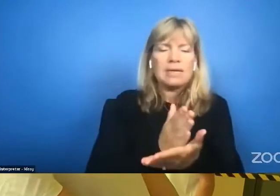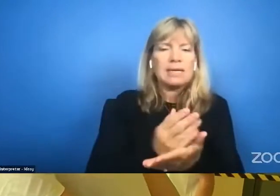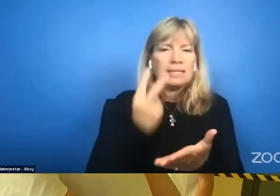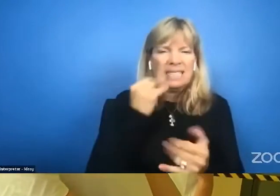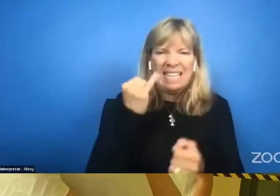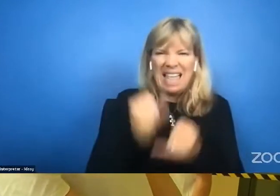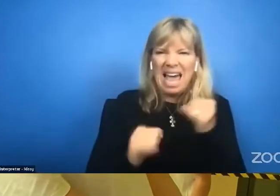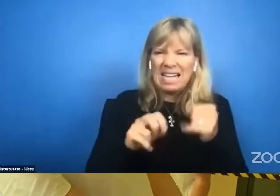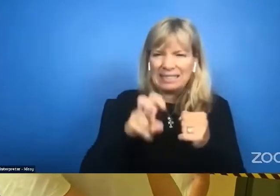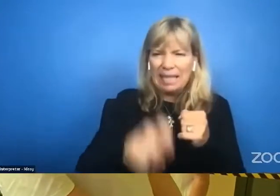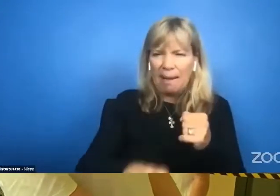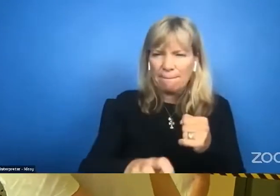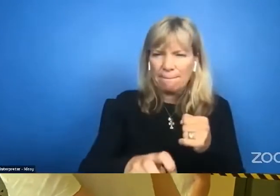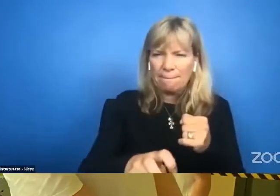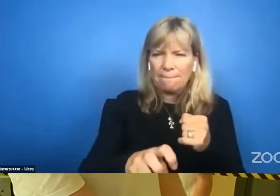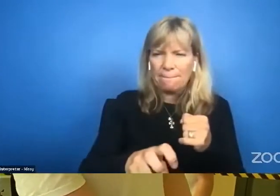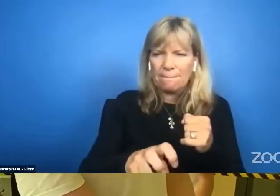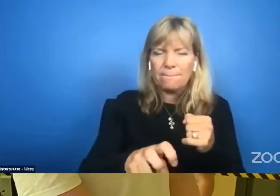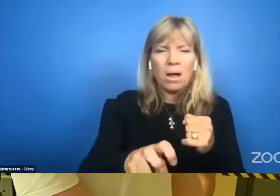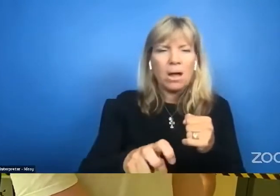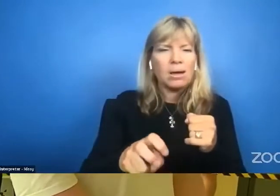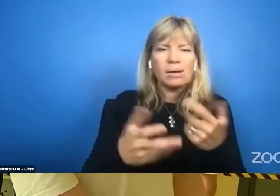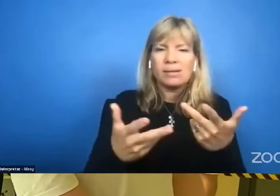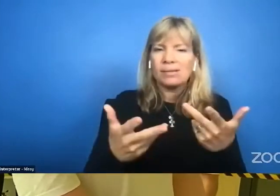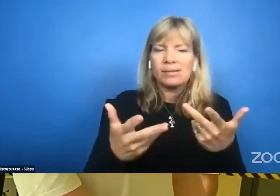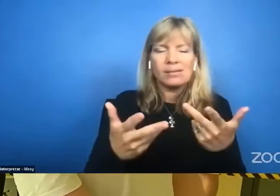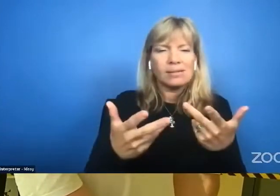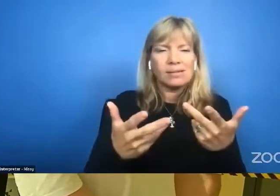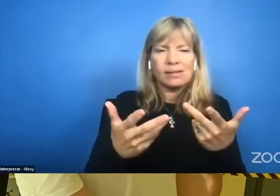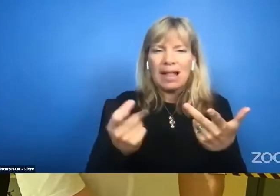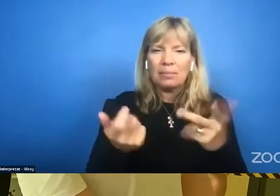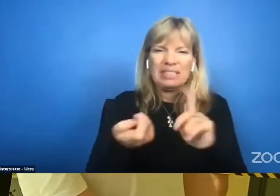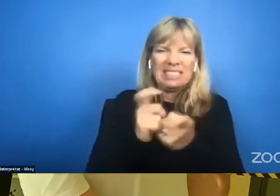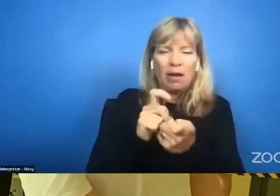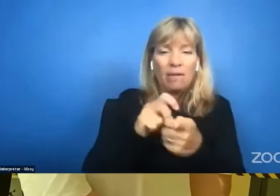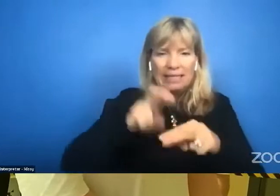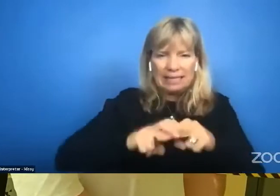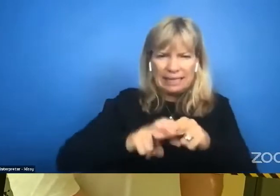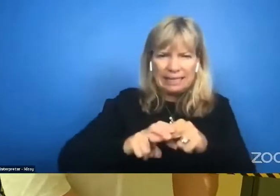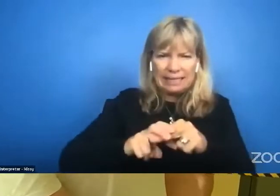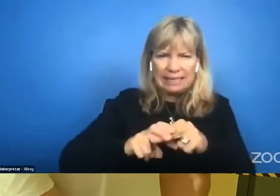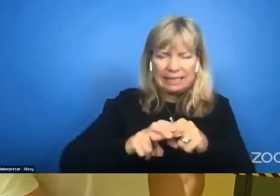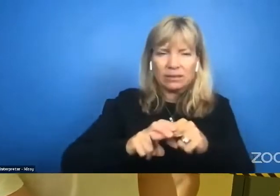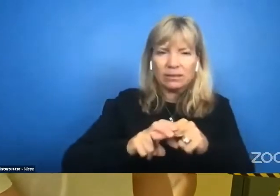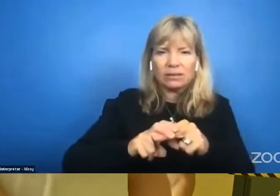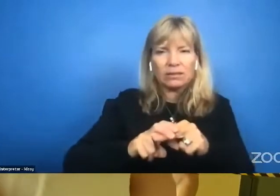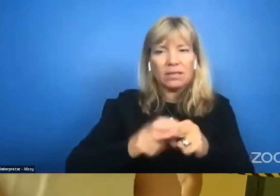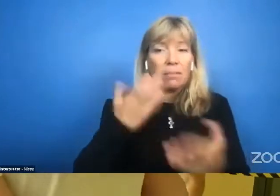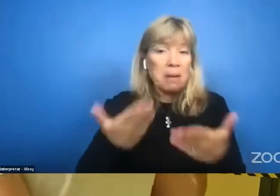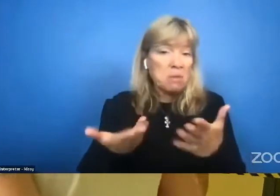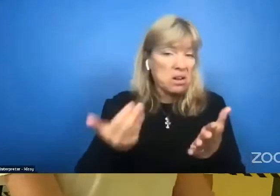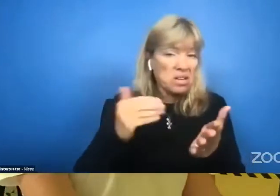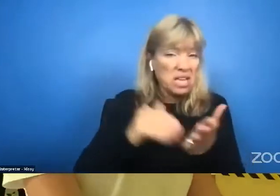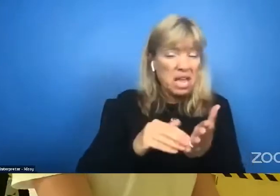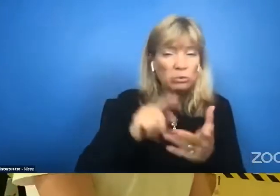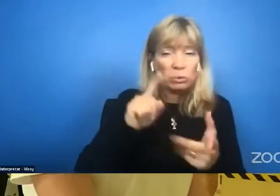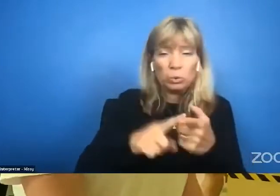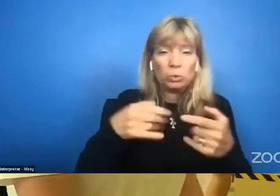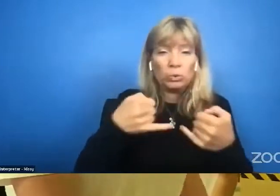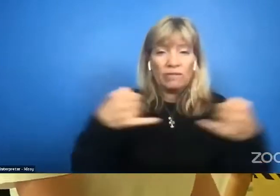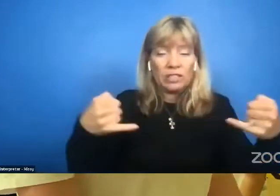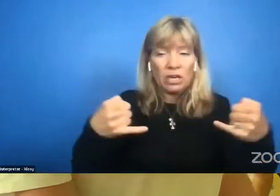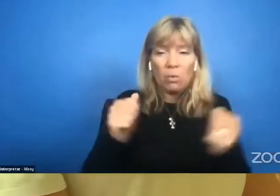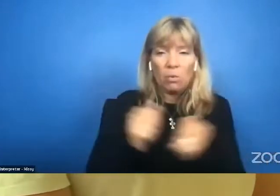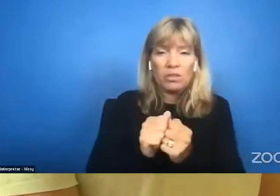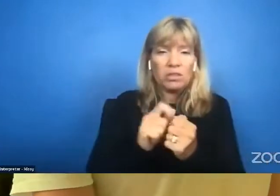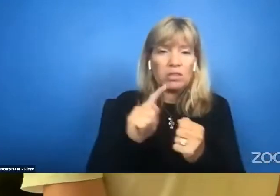Just a slight adjustment of the seats. He might go again over the finish line with the tracks. Yes. just to beat